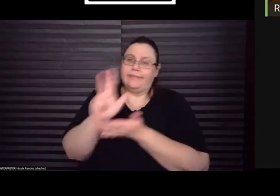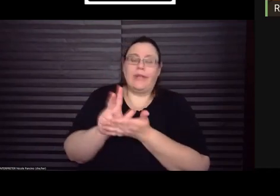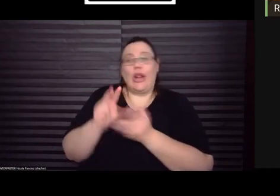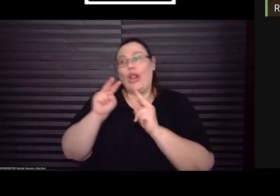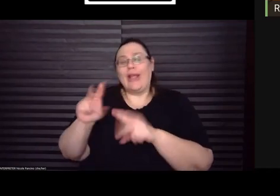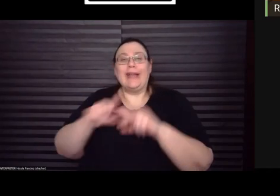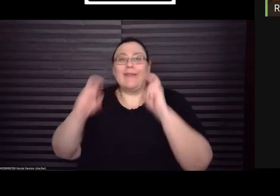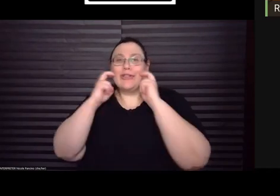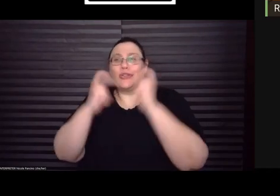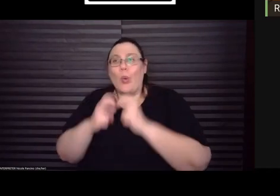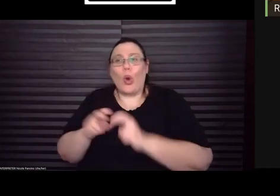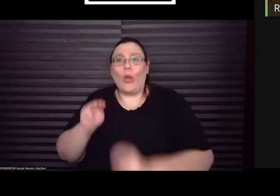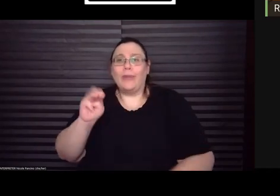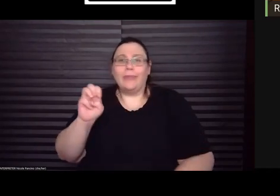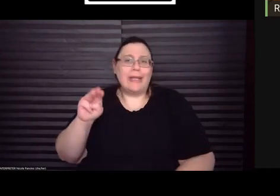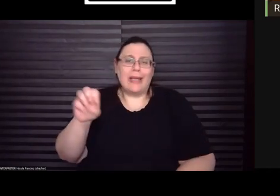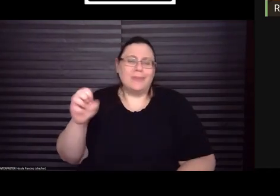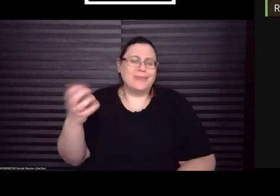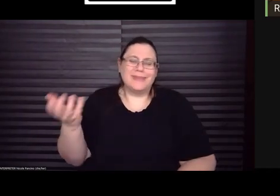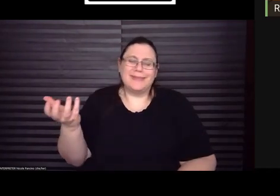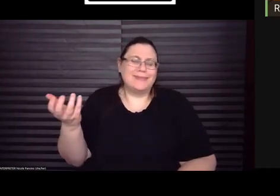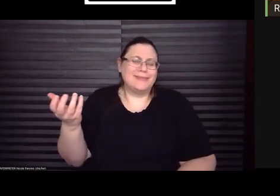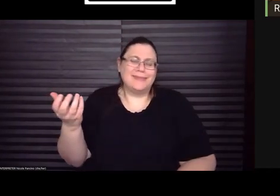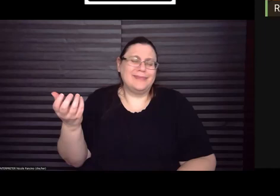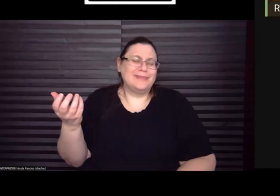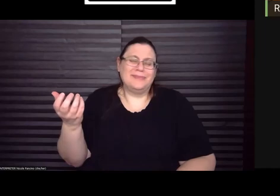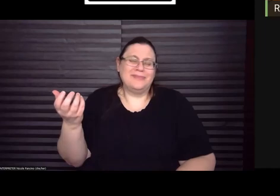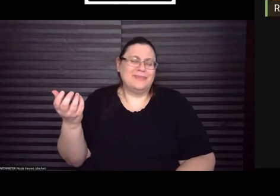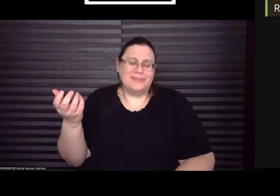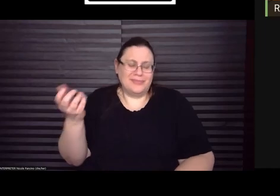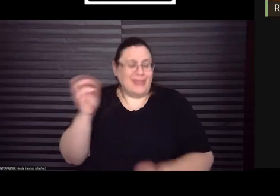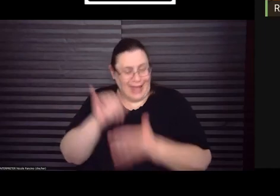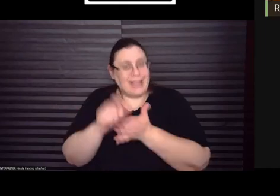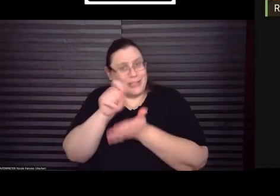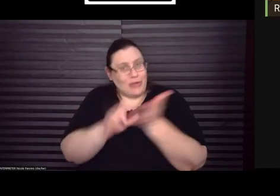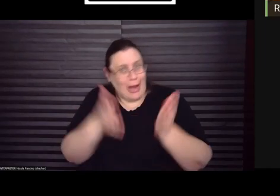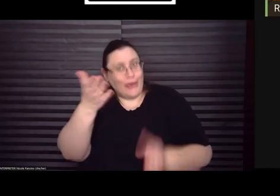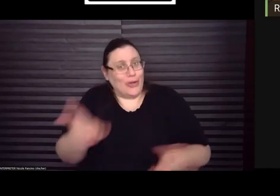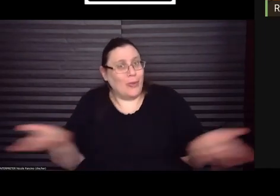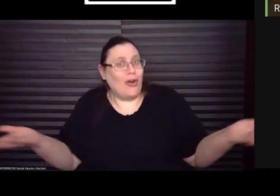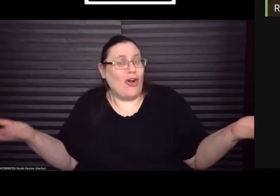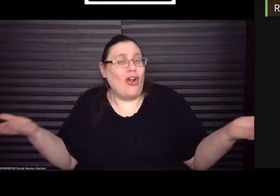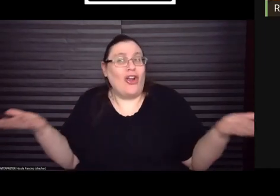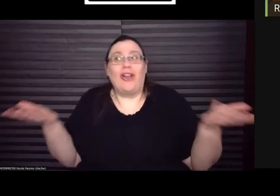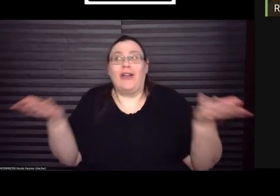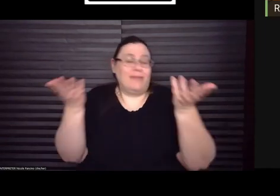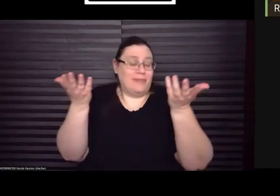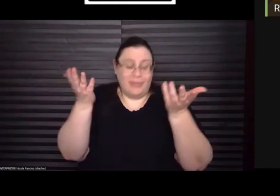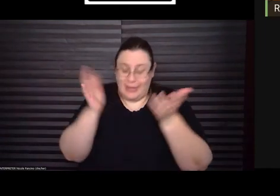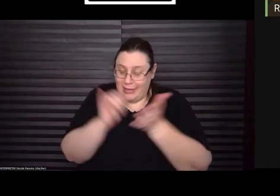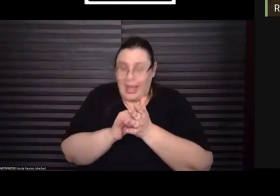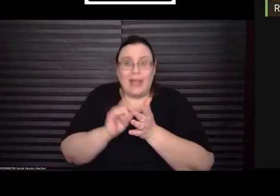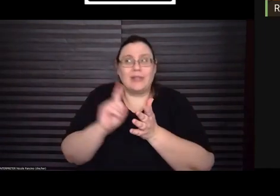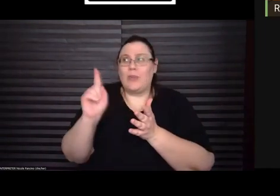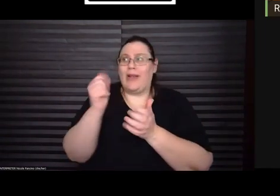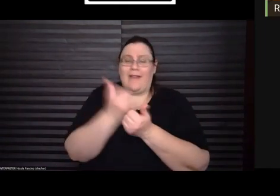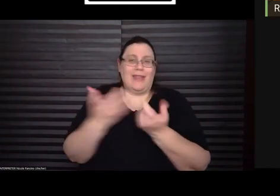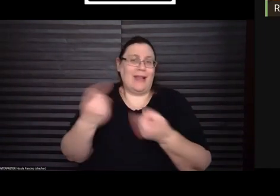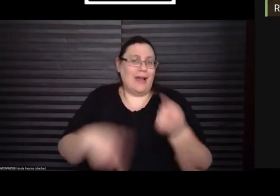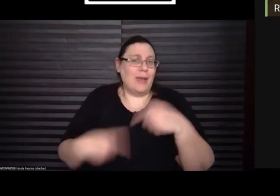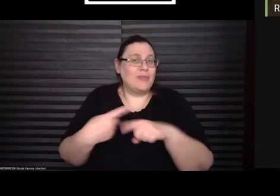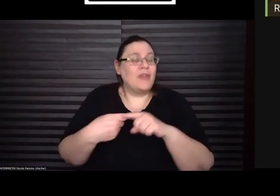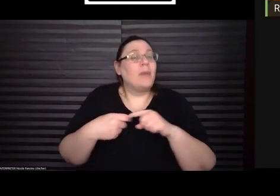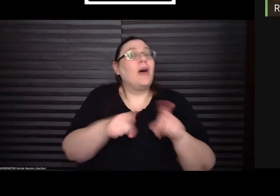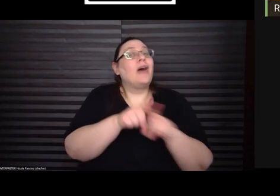like squirrel memes. It's just all gonna, that's the writer you are. That's like, that's where everything comes